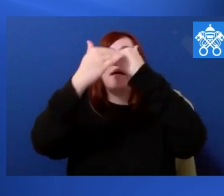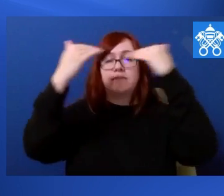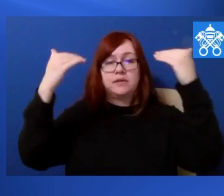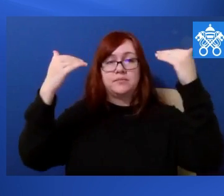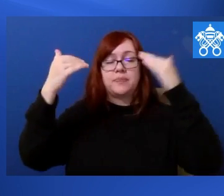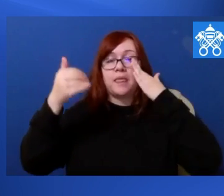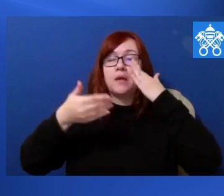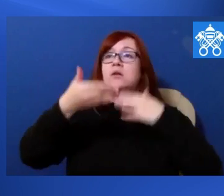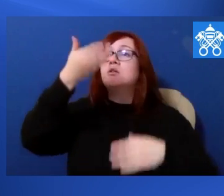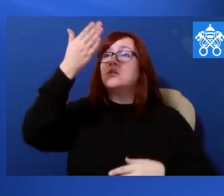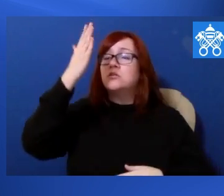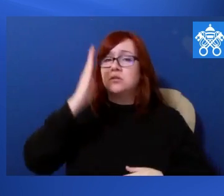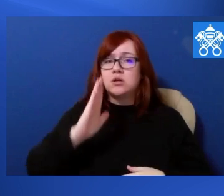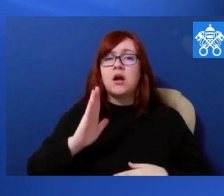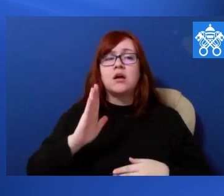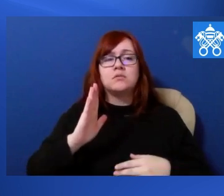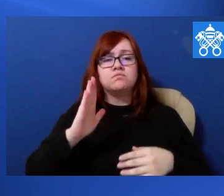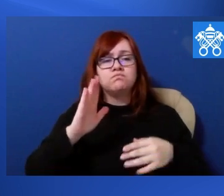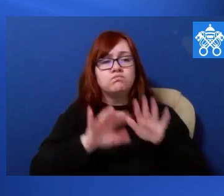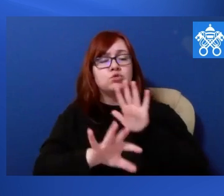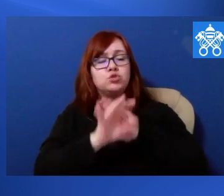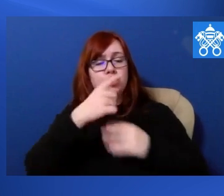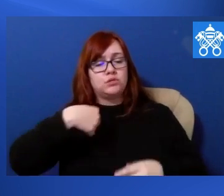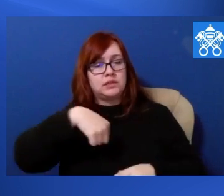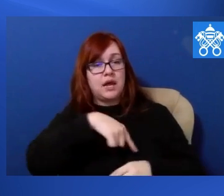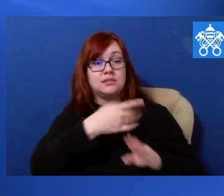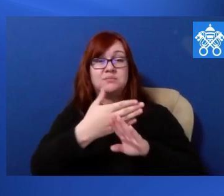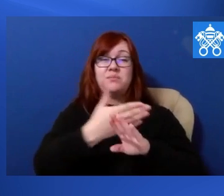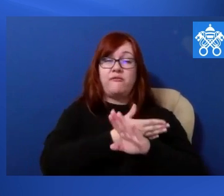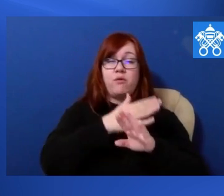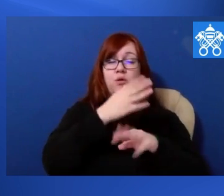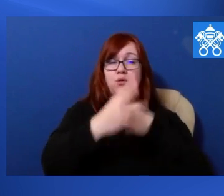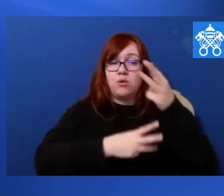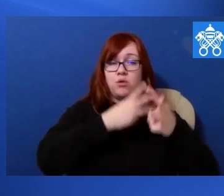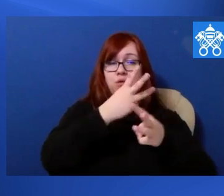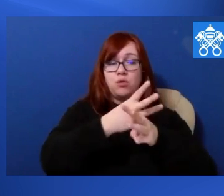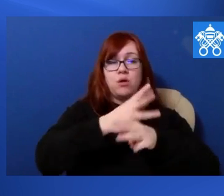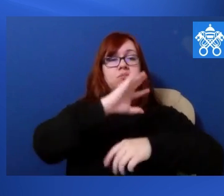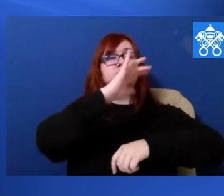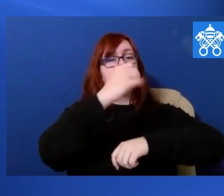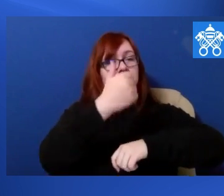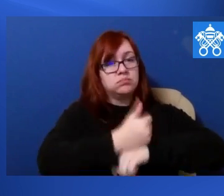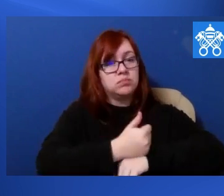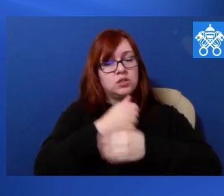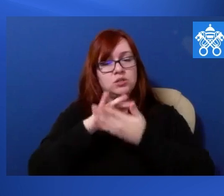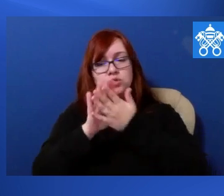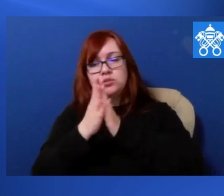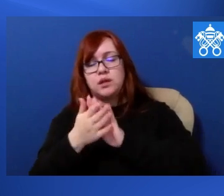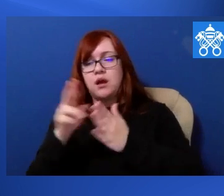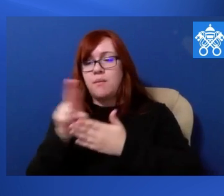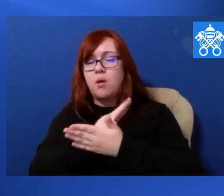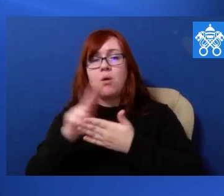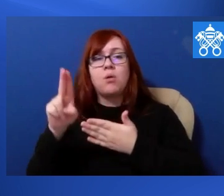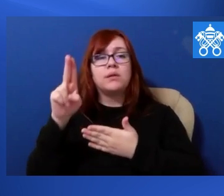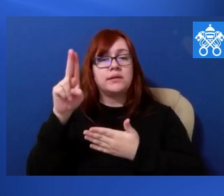God chose us in him before the world began to be holy and blameless in his sight.